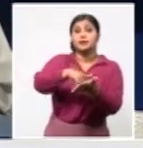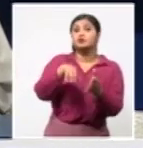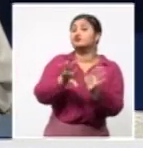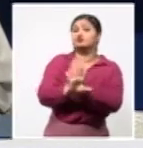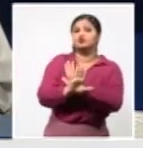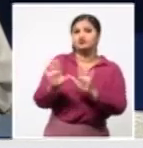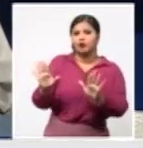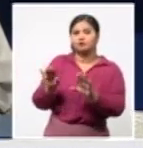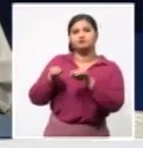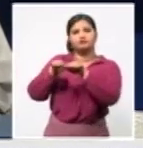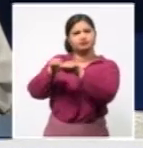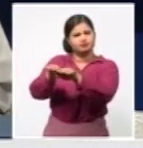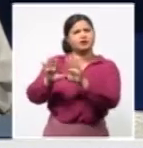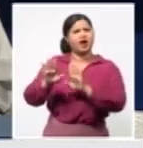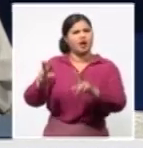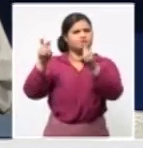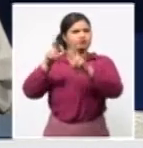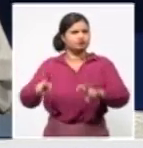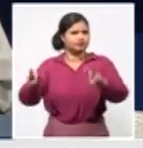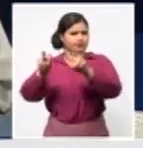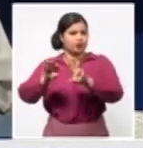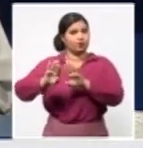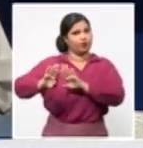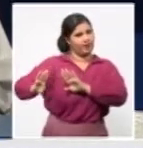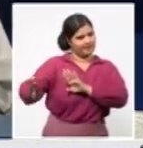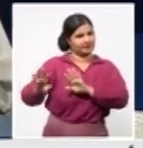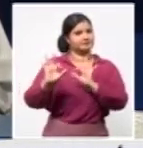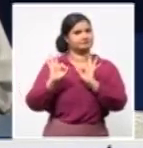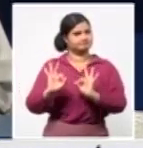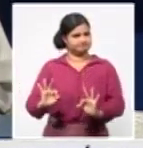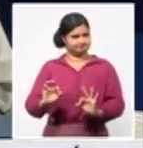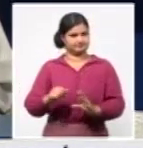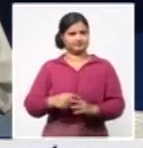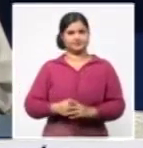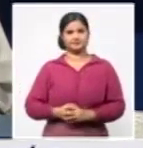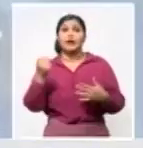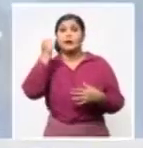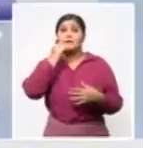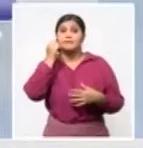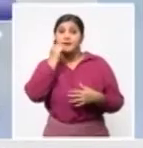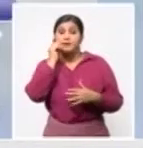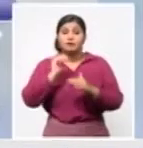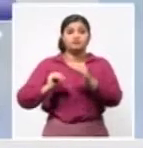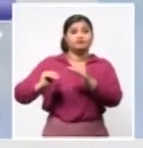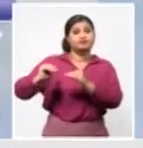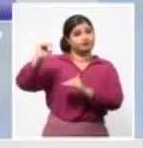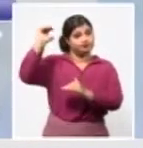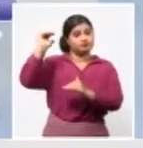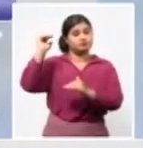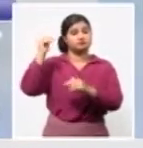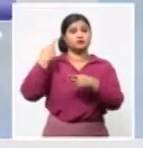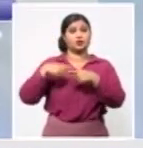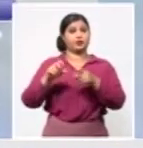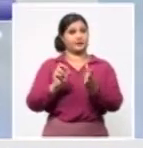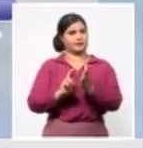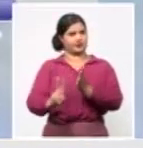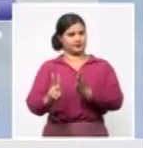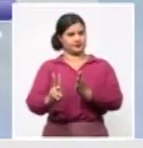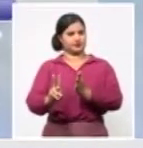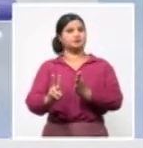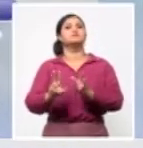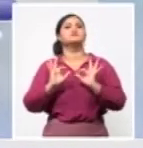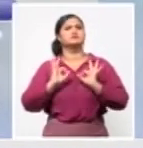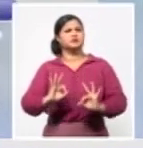or elsewhere in Cuba, except those that were also traveling on the same airplane. Given the 2 cases confirmed